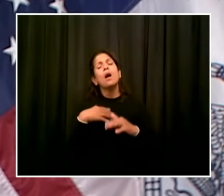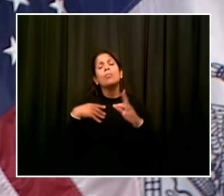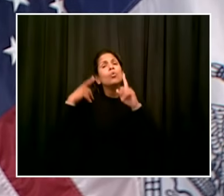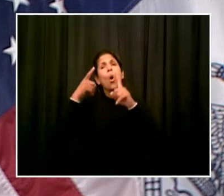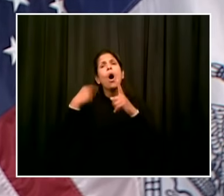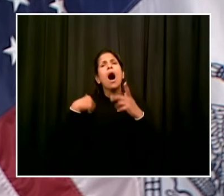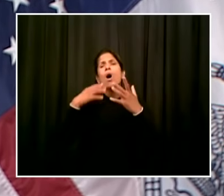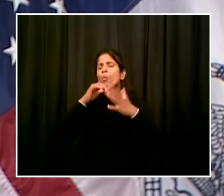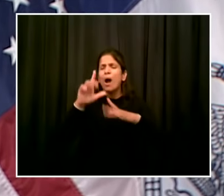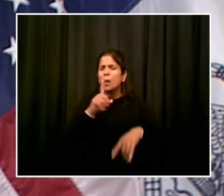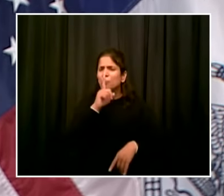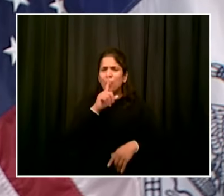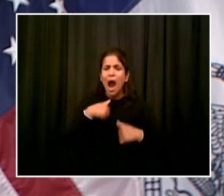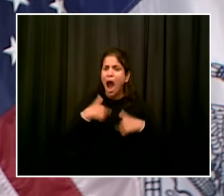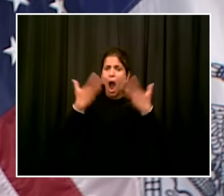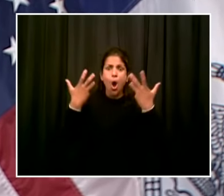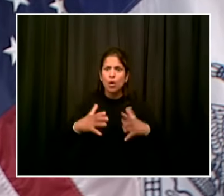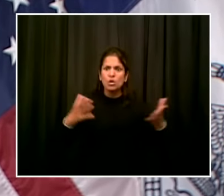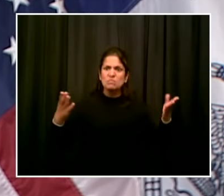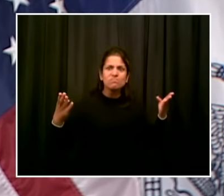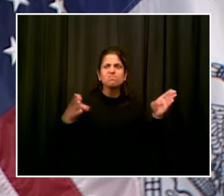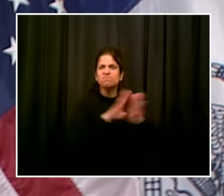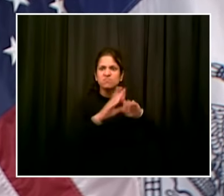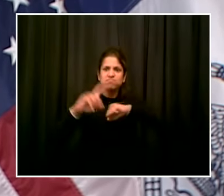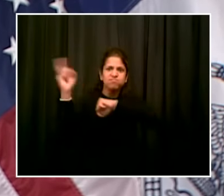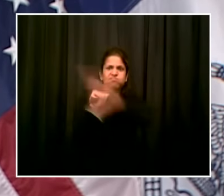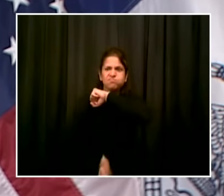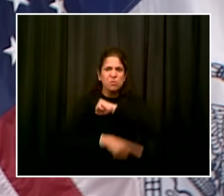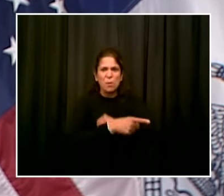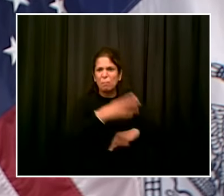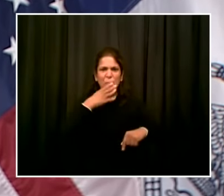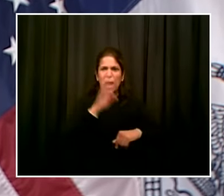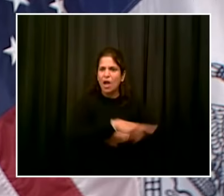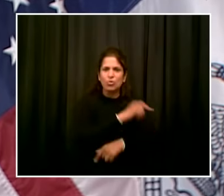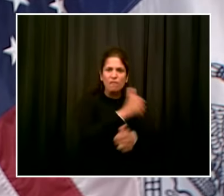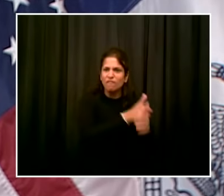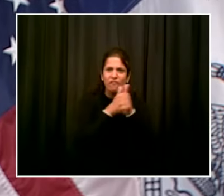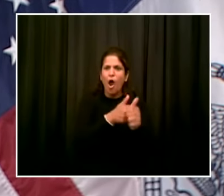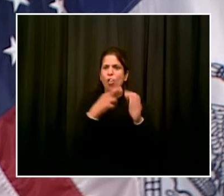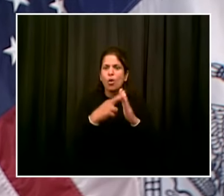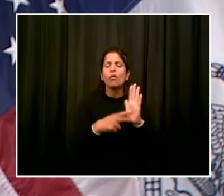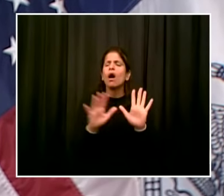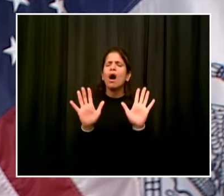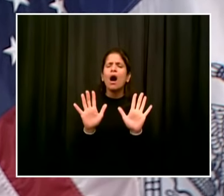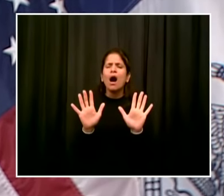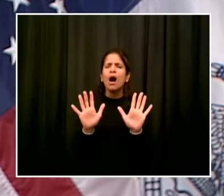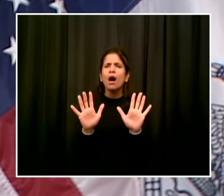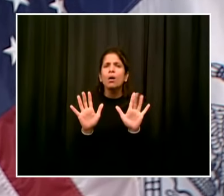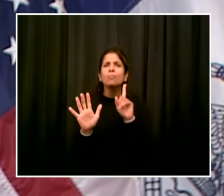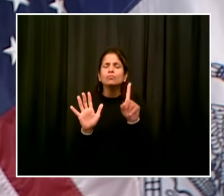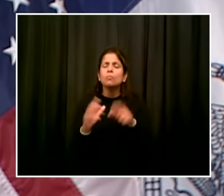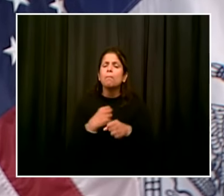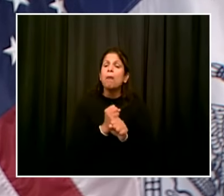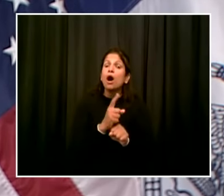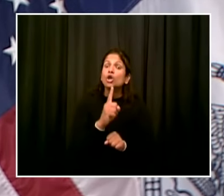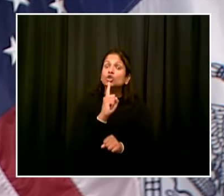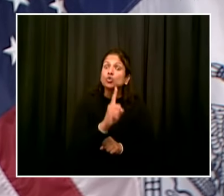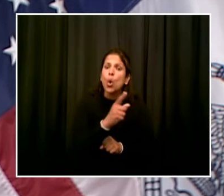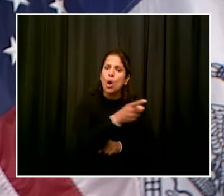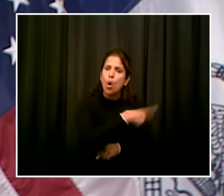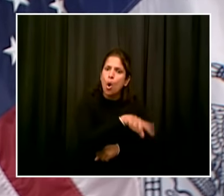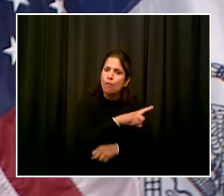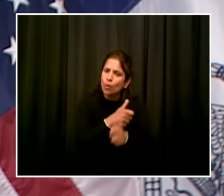goal is not to put people out of work who need a job, but we must obviously focus on health and safety. So we've tried to use education